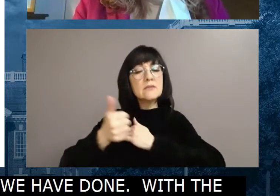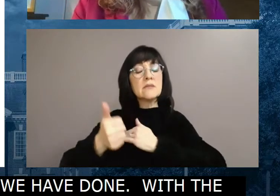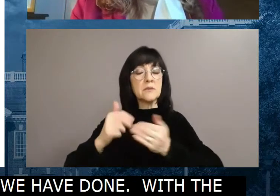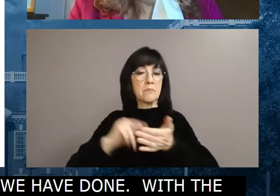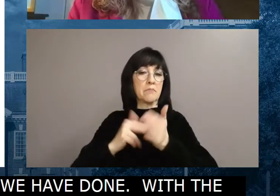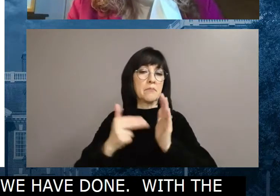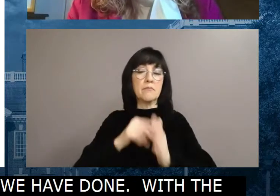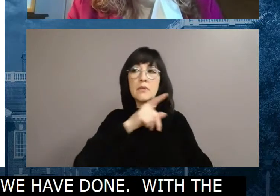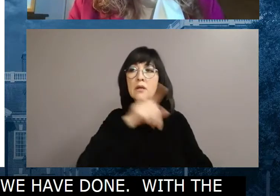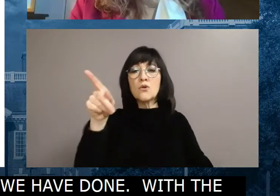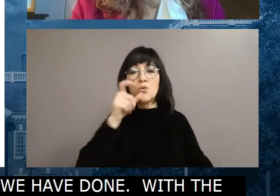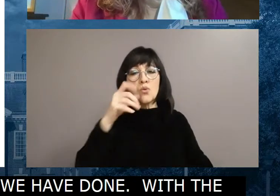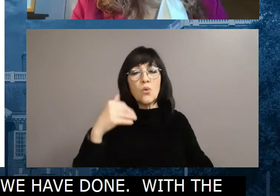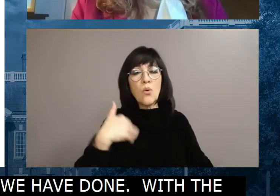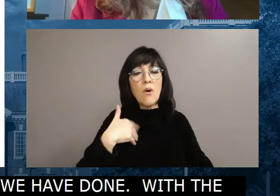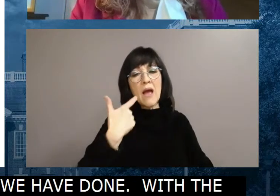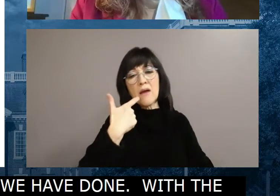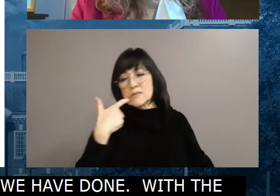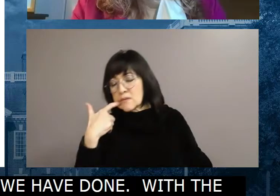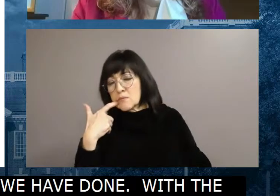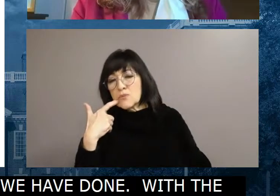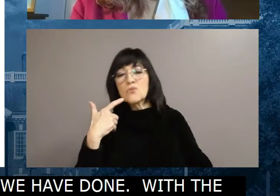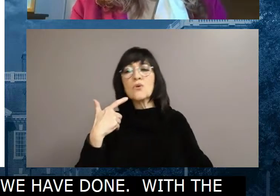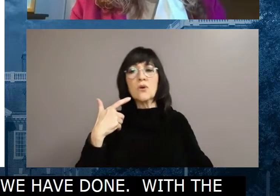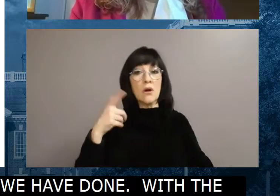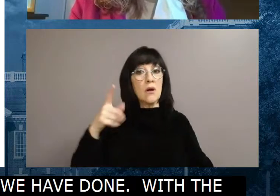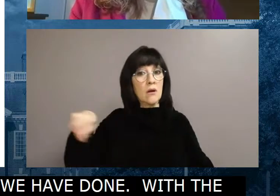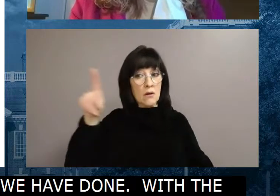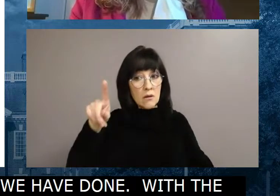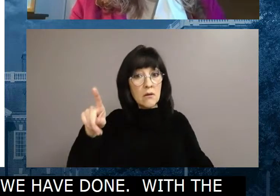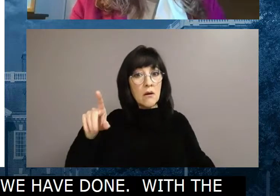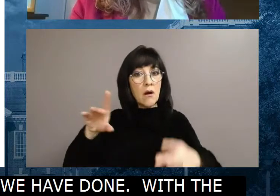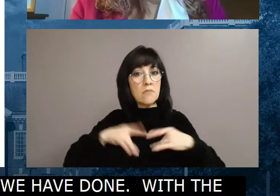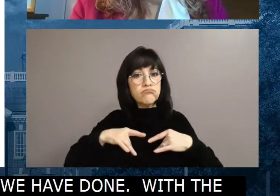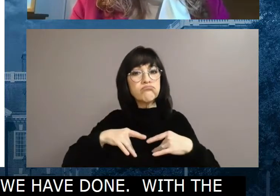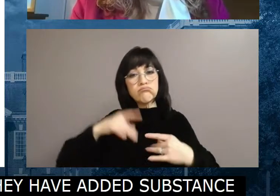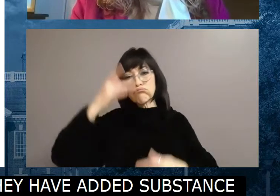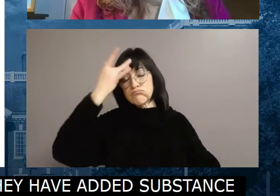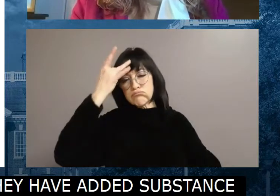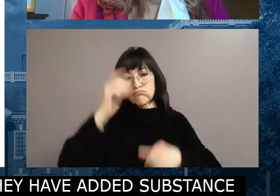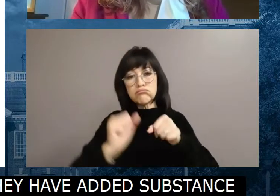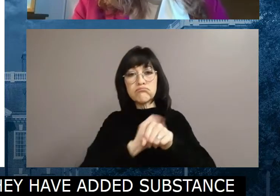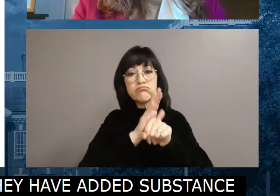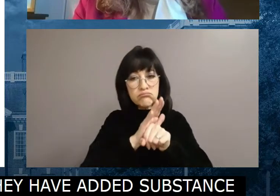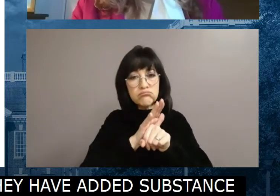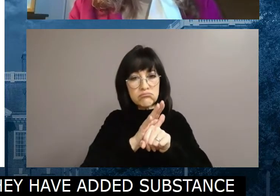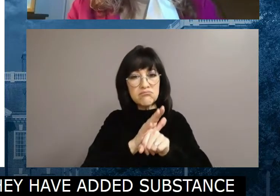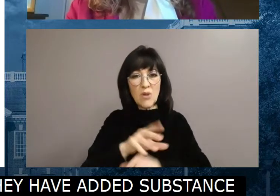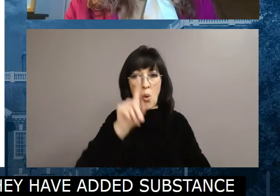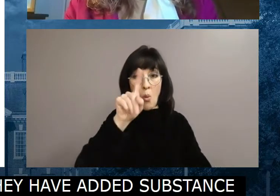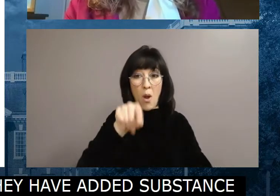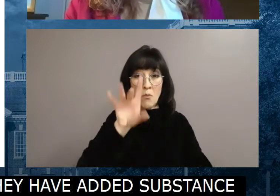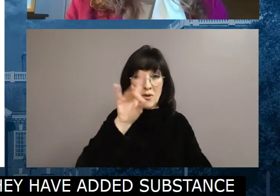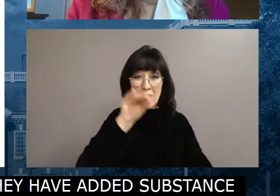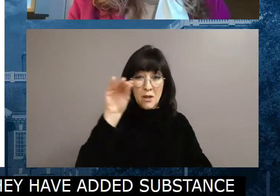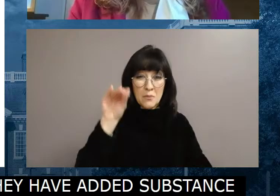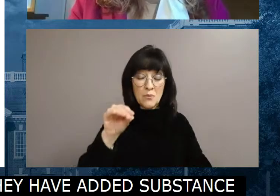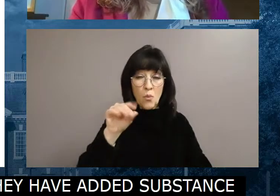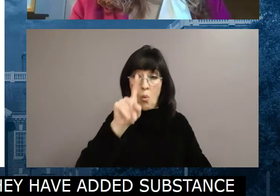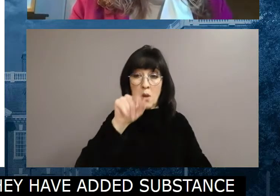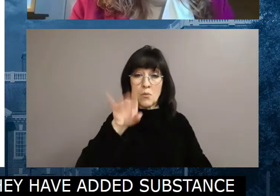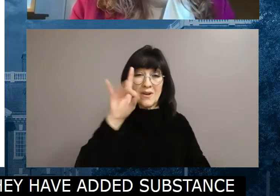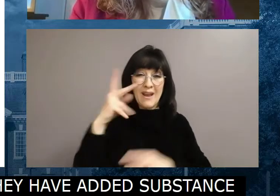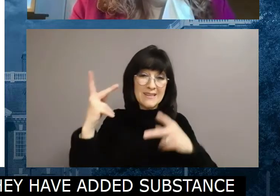with substance use disorder who developed COVID-19 were 1.8 times more likely to be hospitalized,